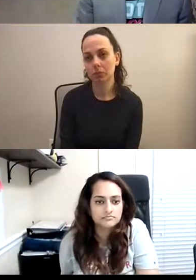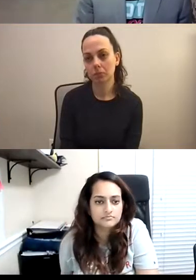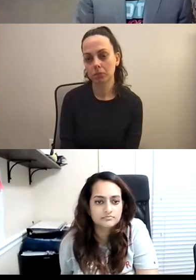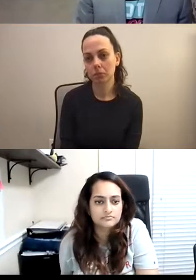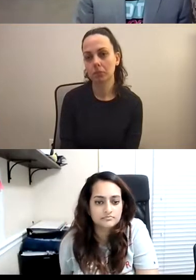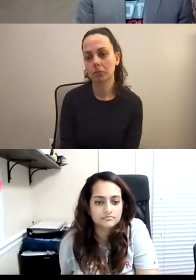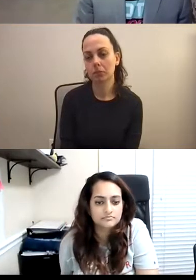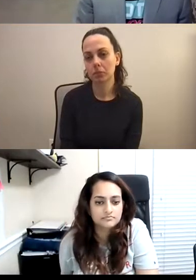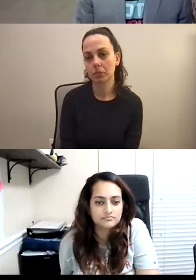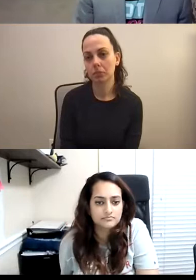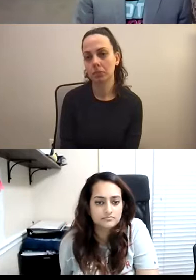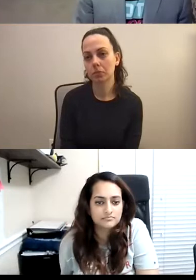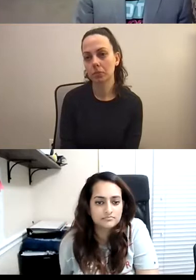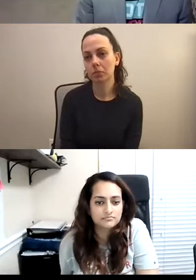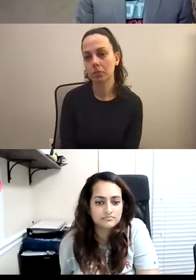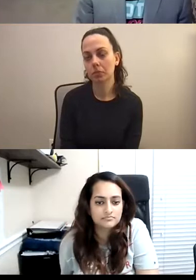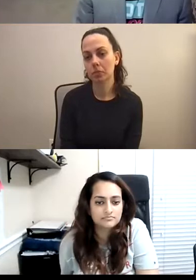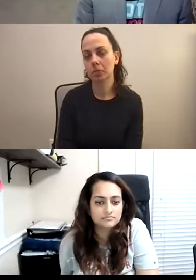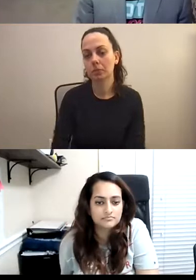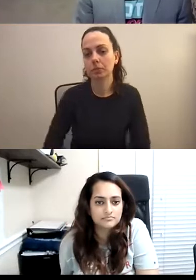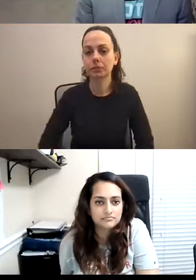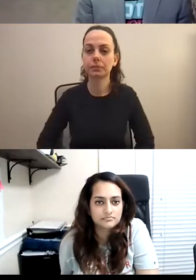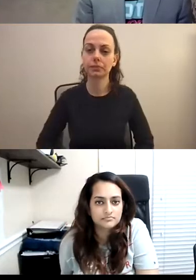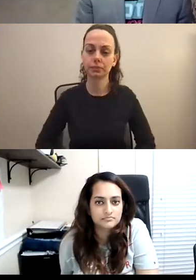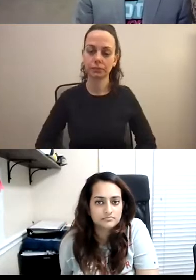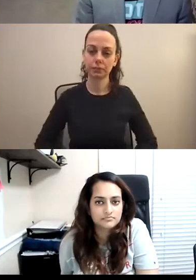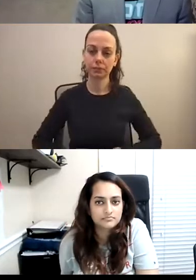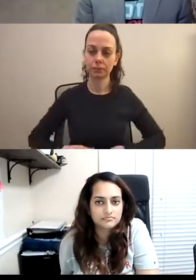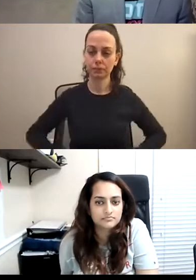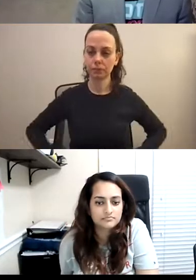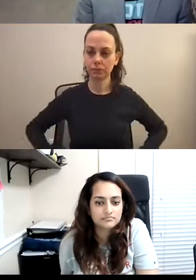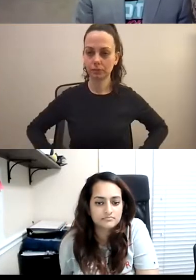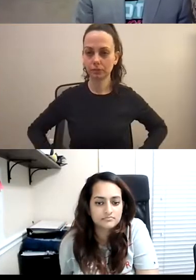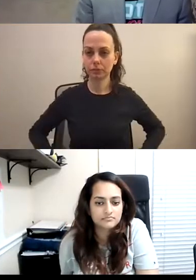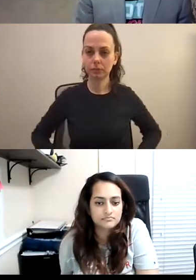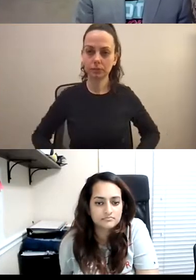a kind of a weird topic